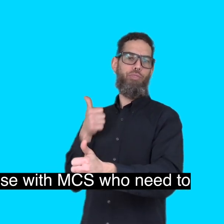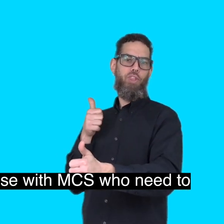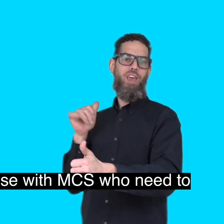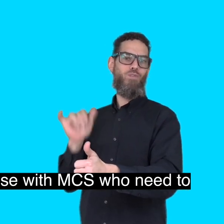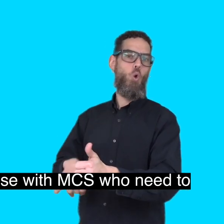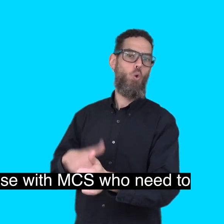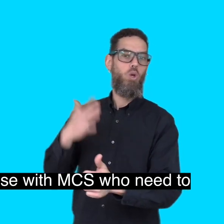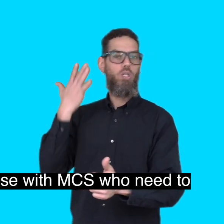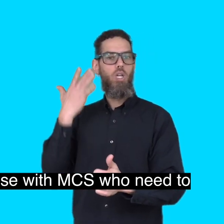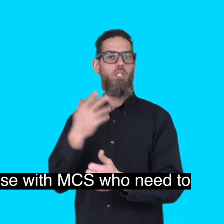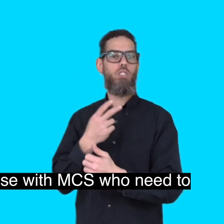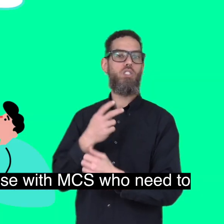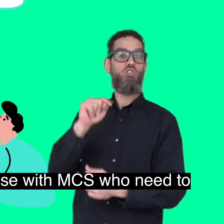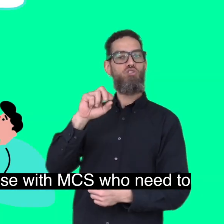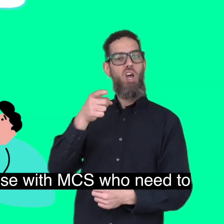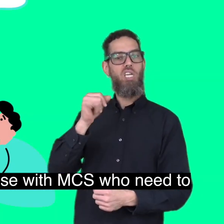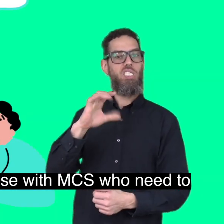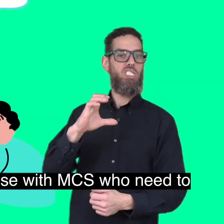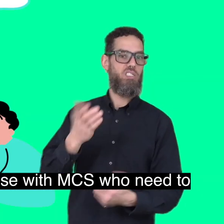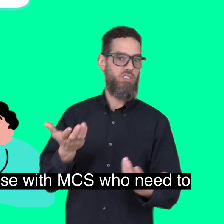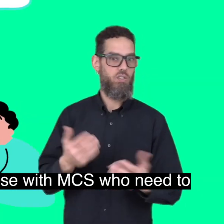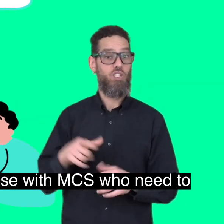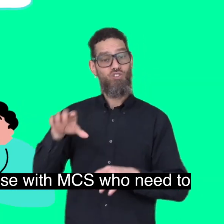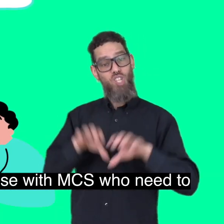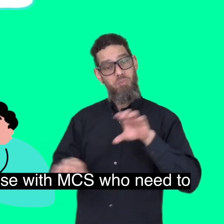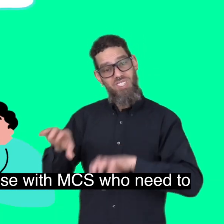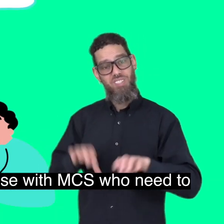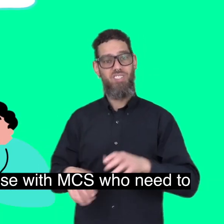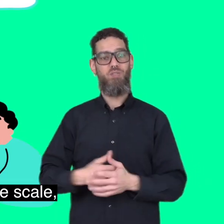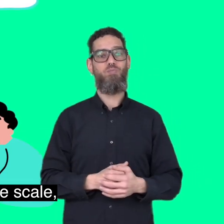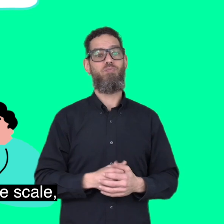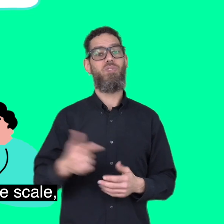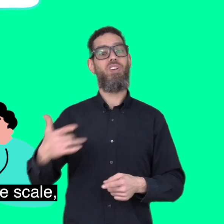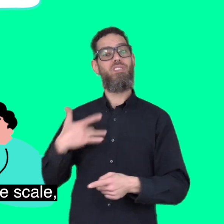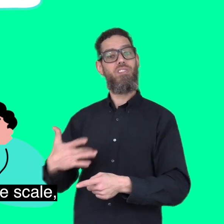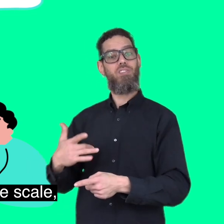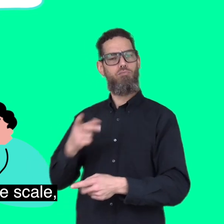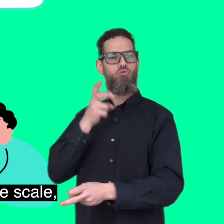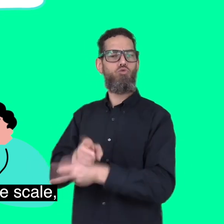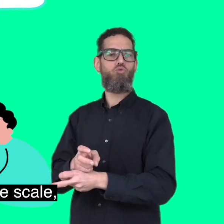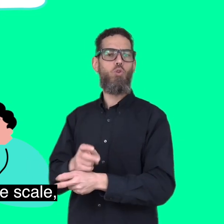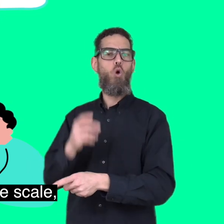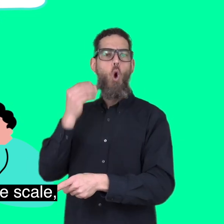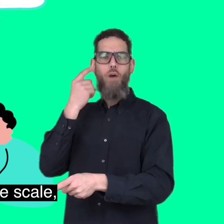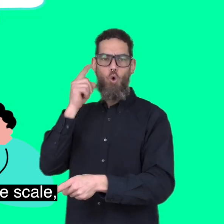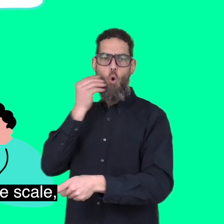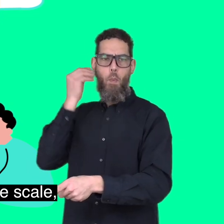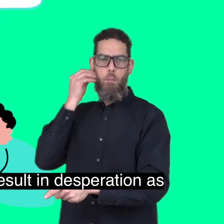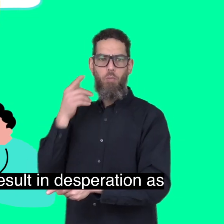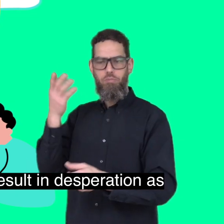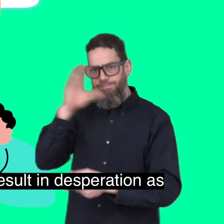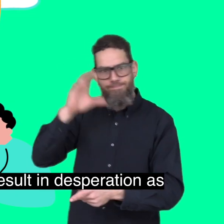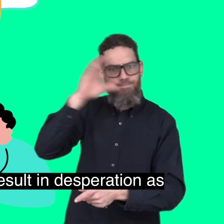to avoid toxic exposures. For people on the lower end of the income scale, healthy housing is most often a